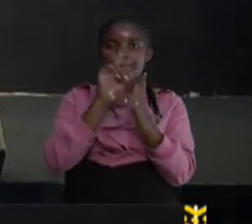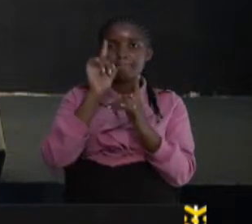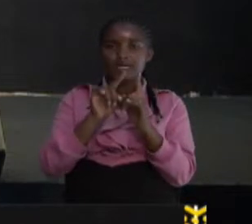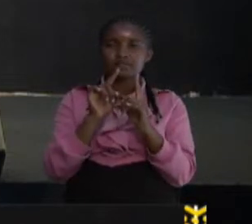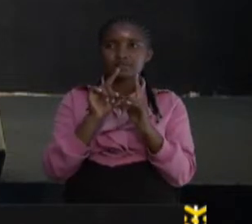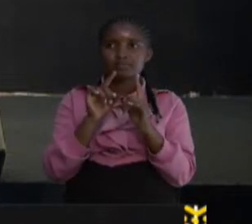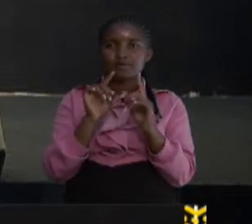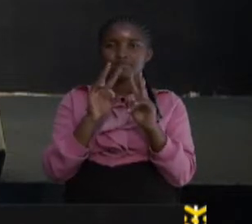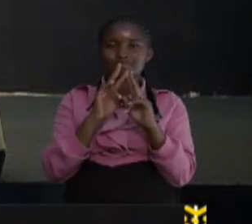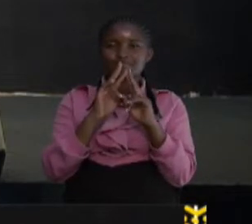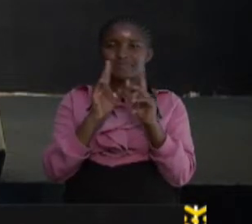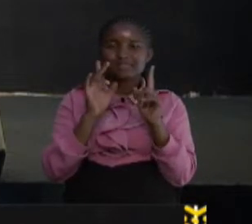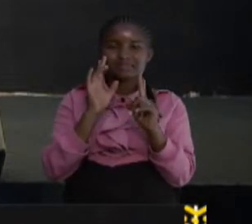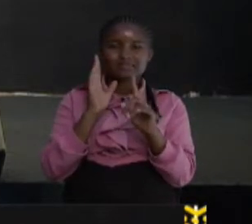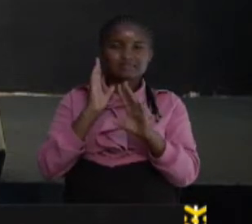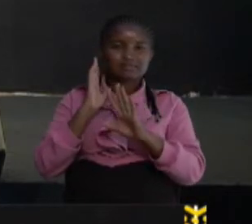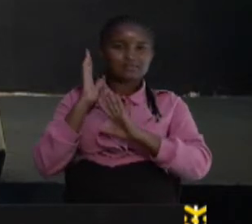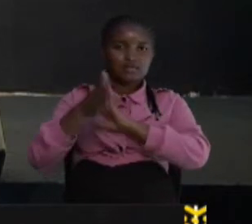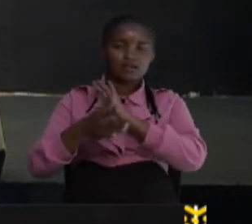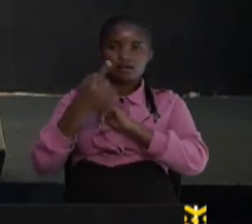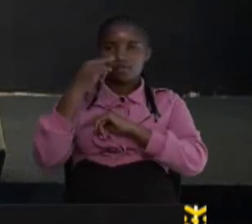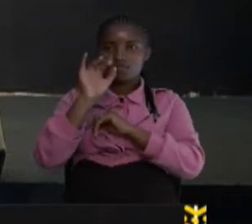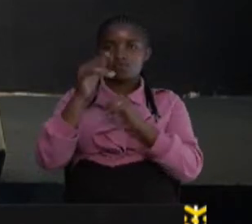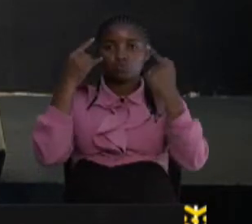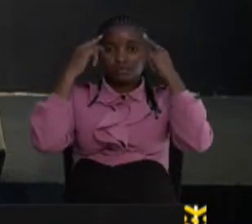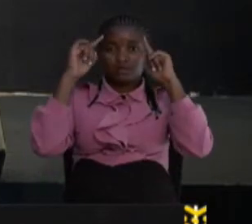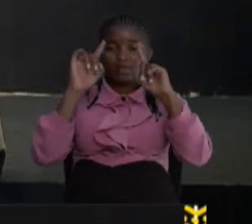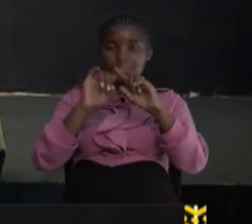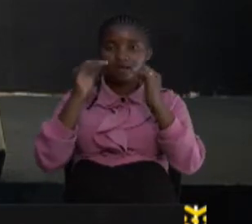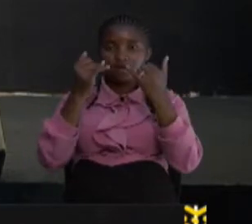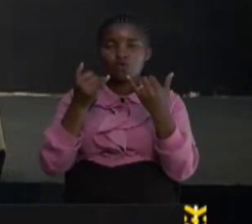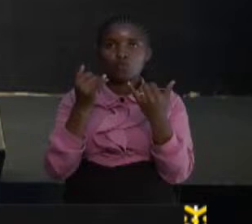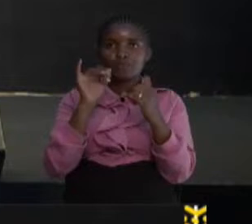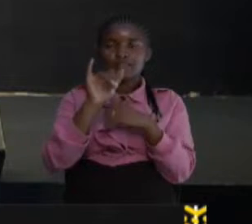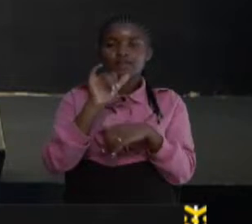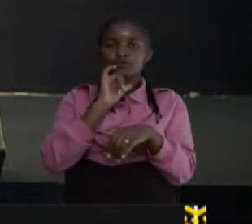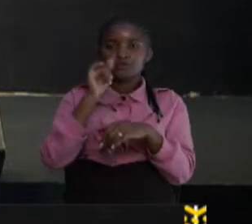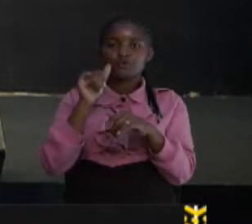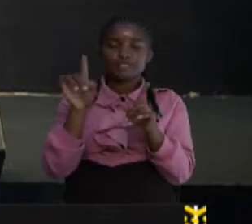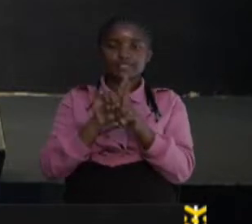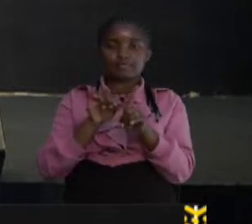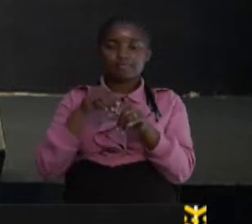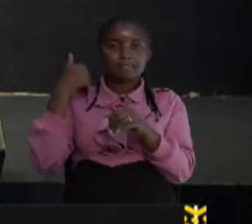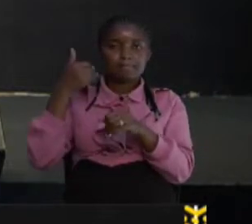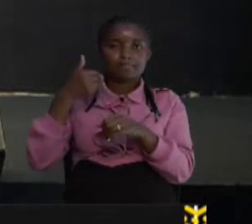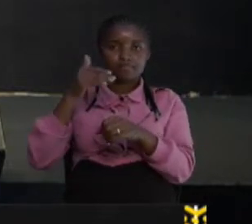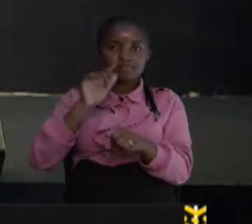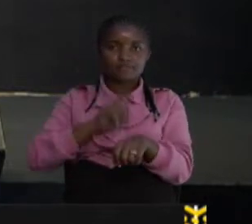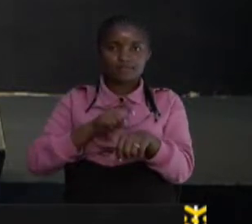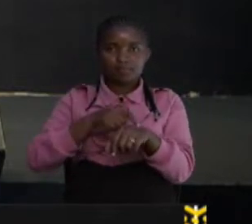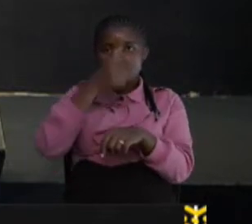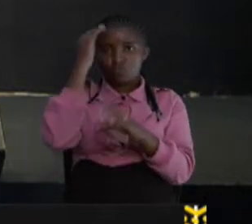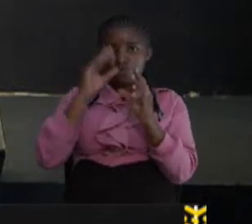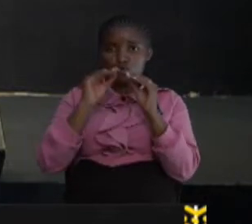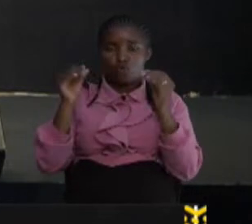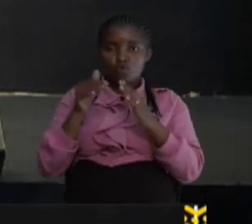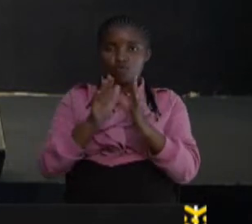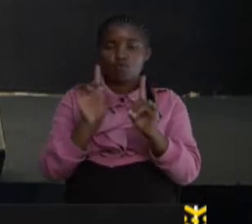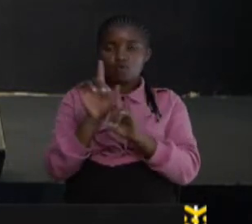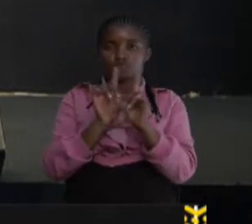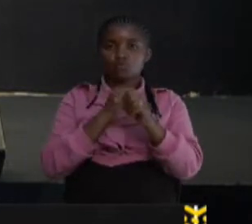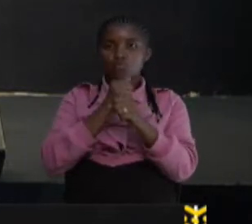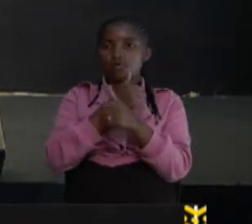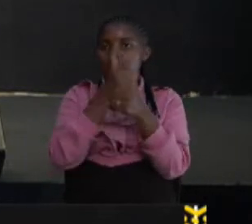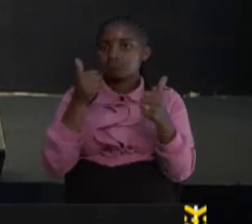very, very sharp in order for it to do well, but that's not really the case most times because long format actually does well. So don't